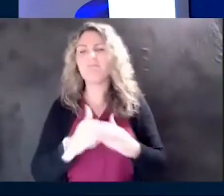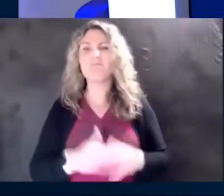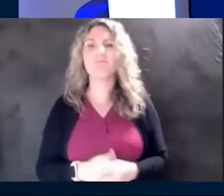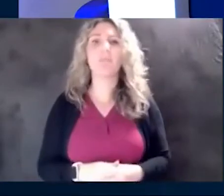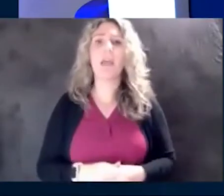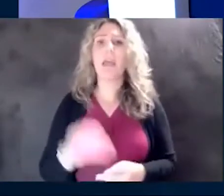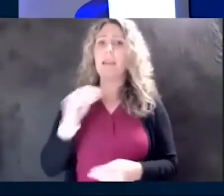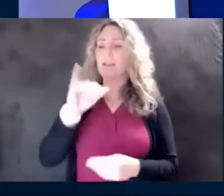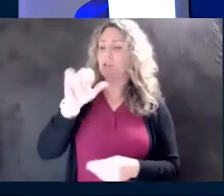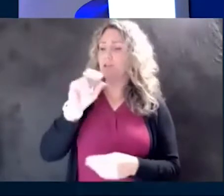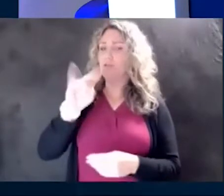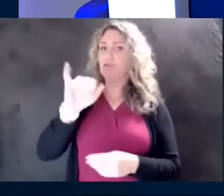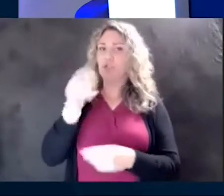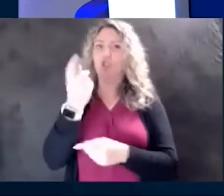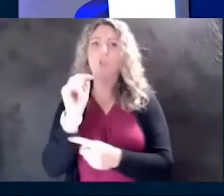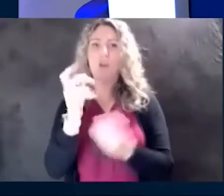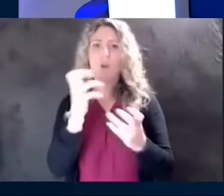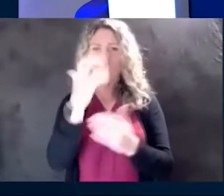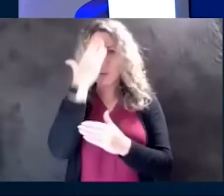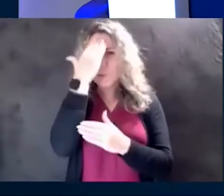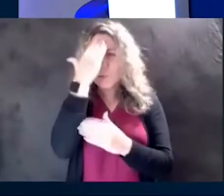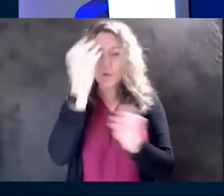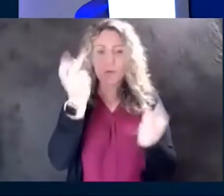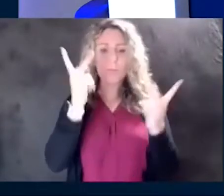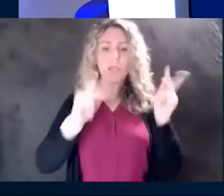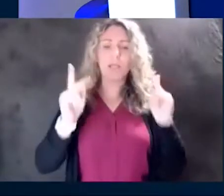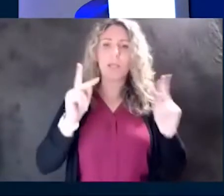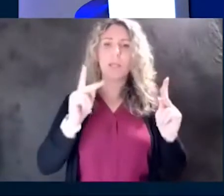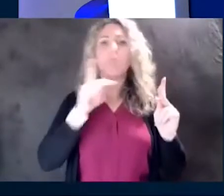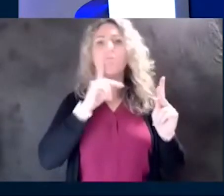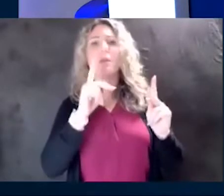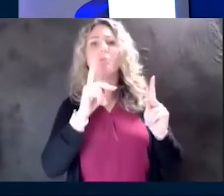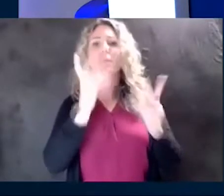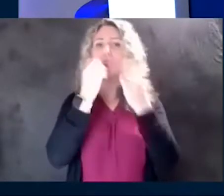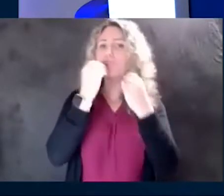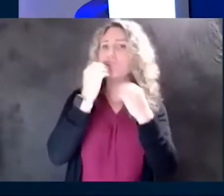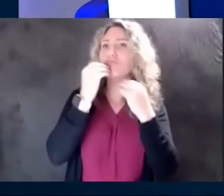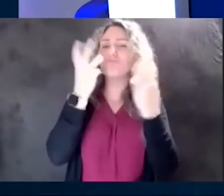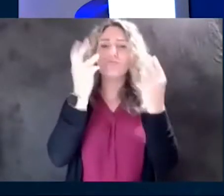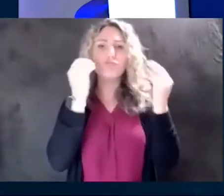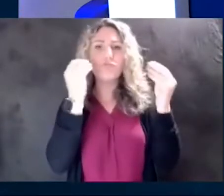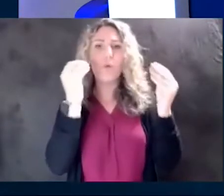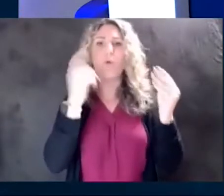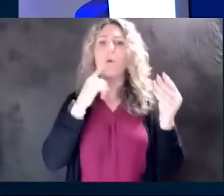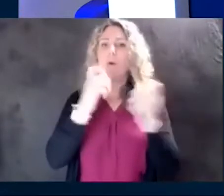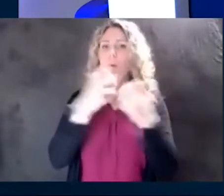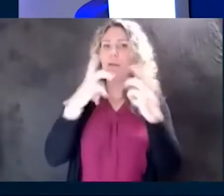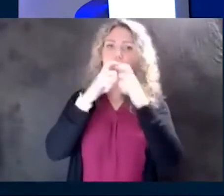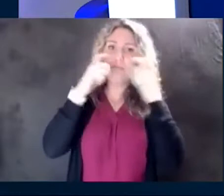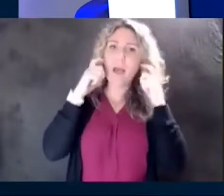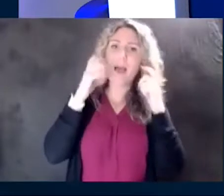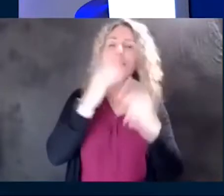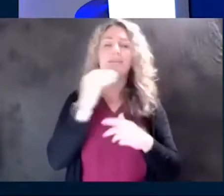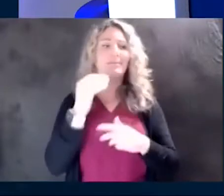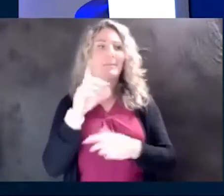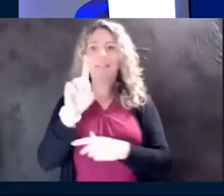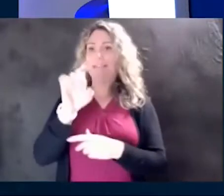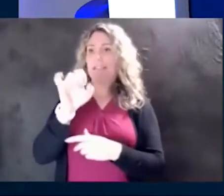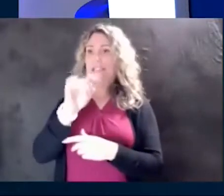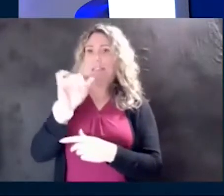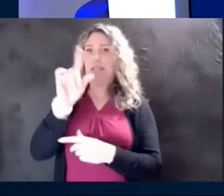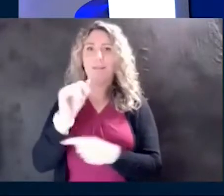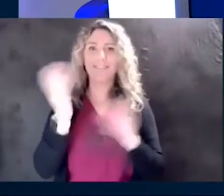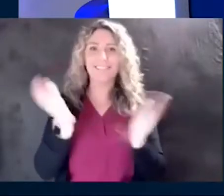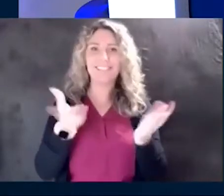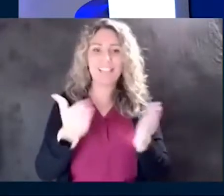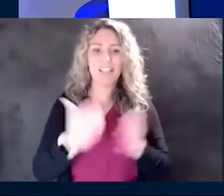to know, with so many people at the grocery store without masks, and now we know Delta is here, shouldn't